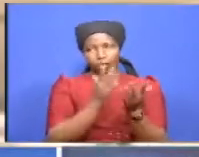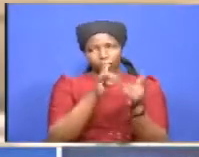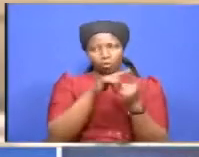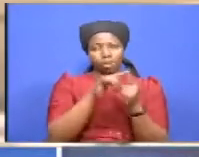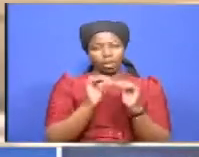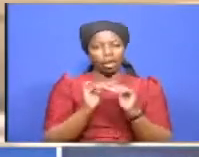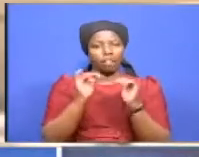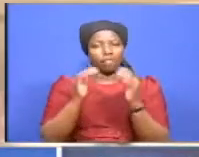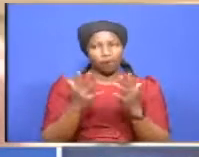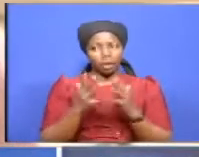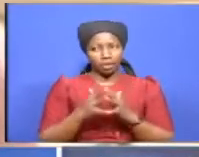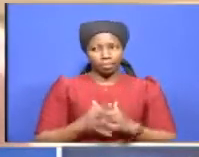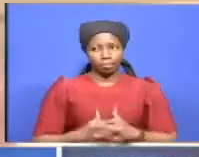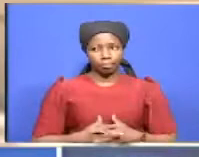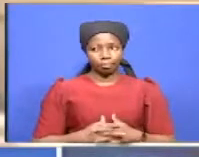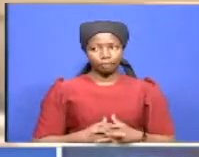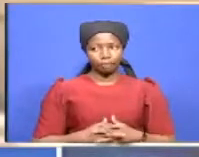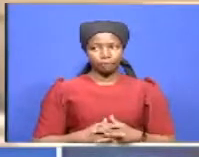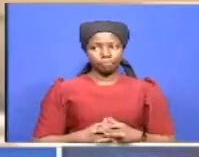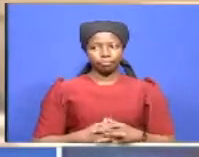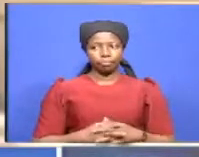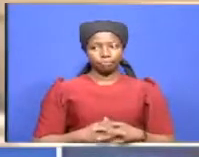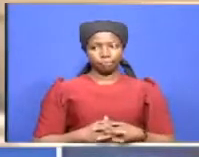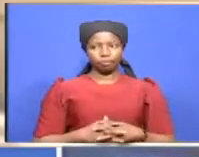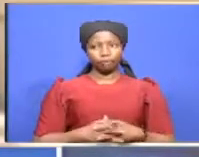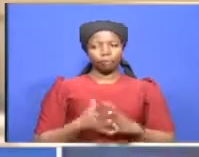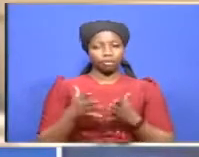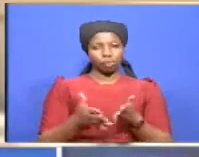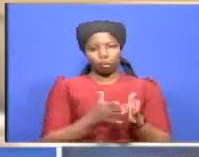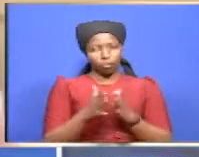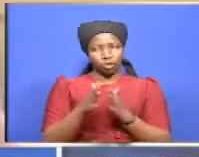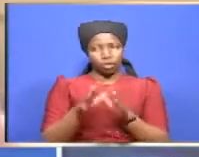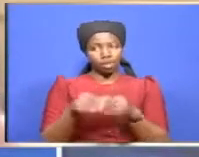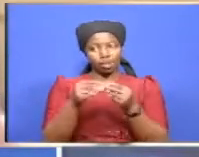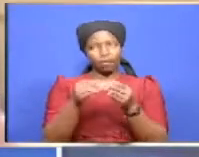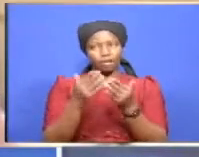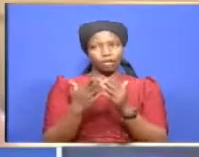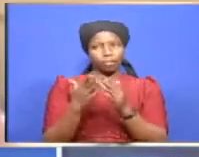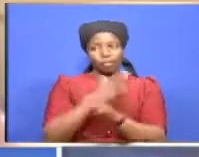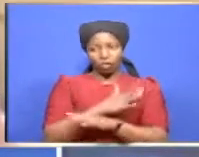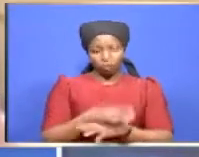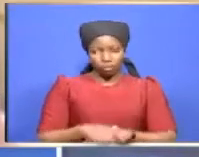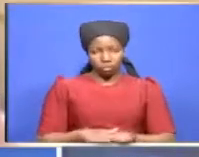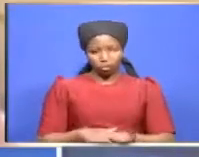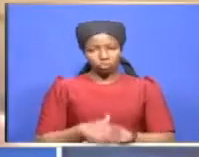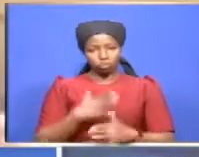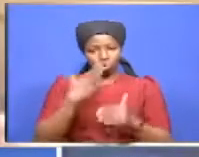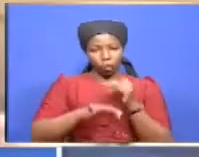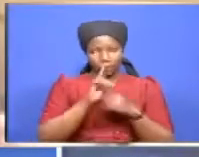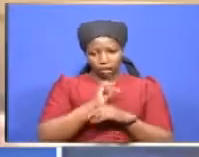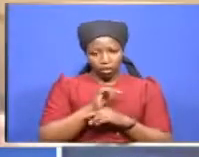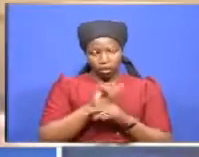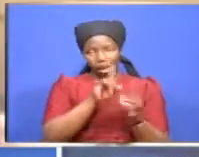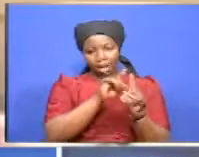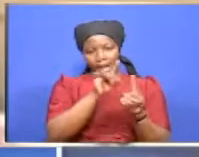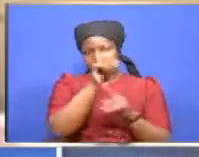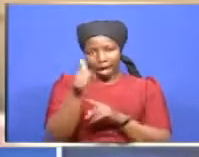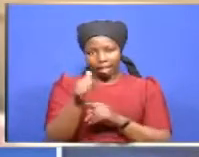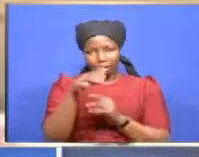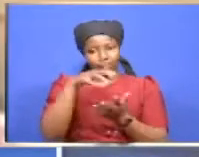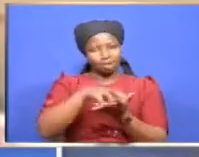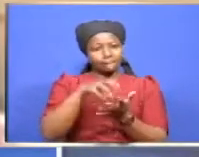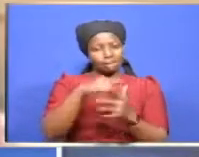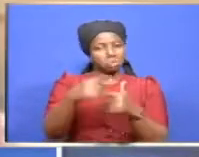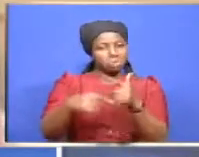the terms that had been given earlier on were able to be quashed. And also, other cases are still ongoing here